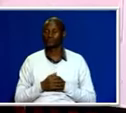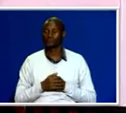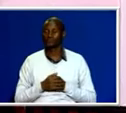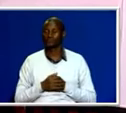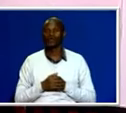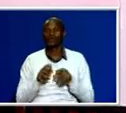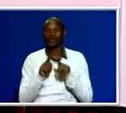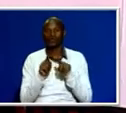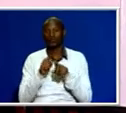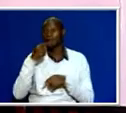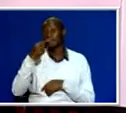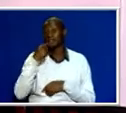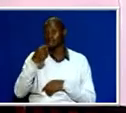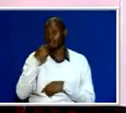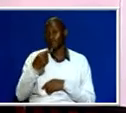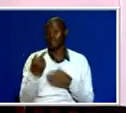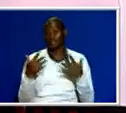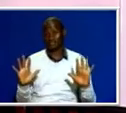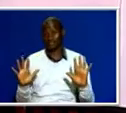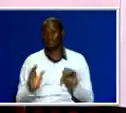you have also mentioned